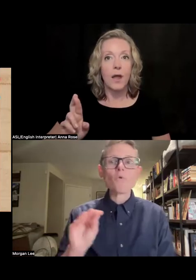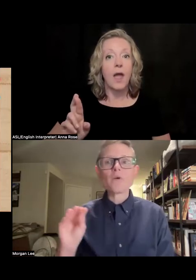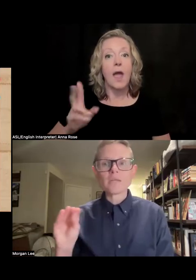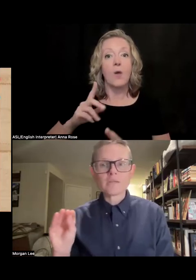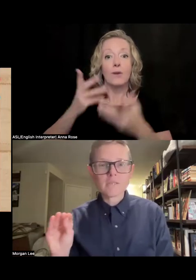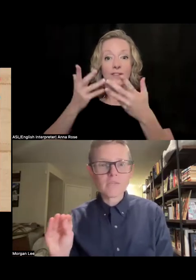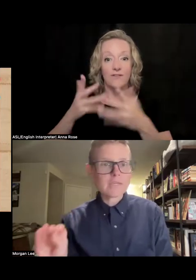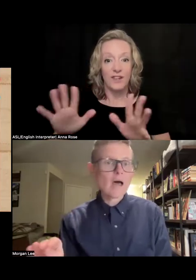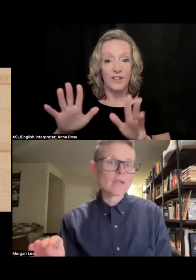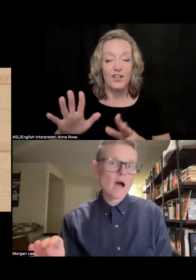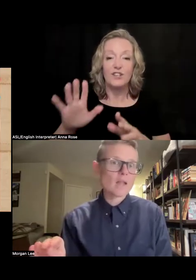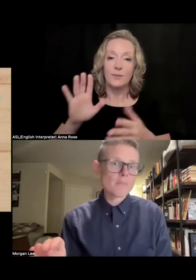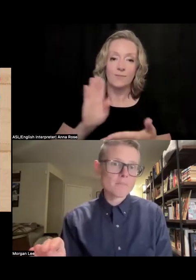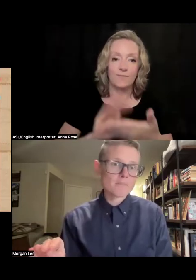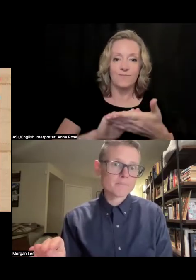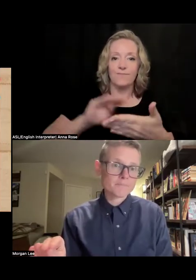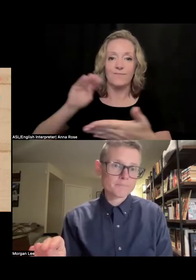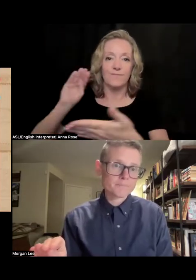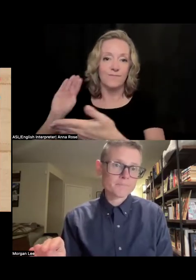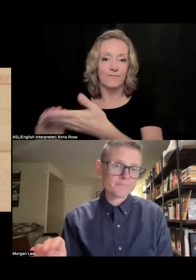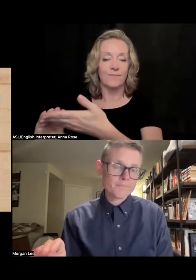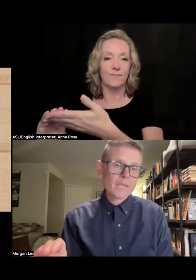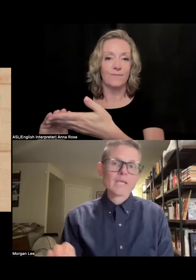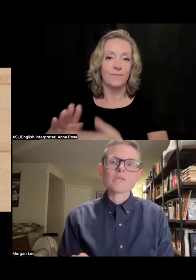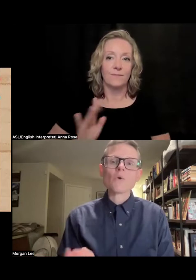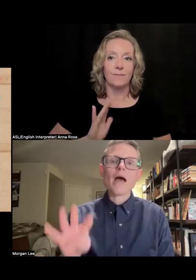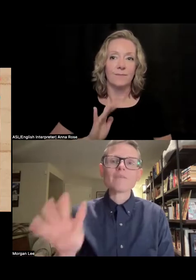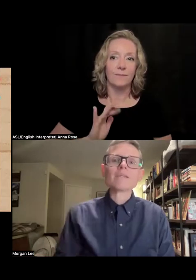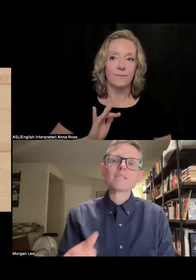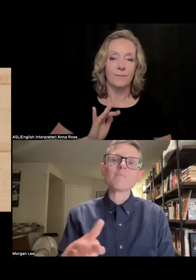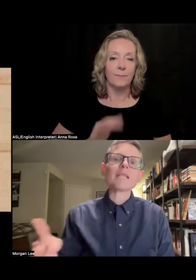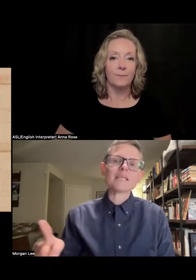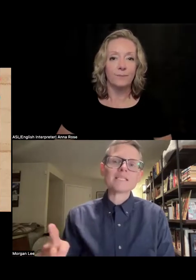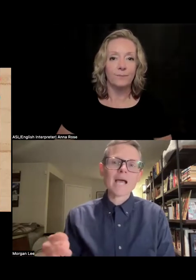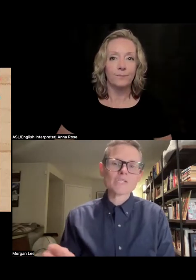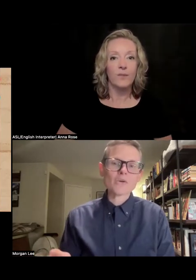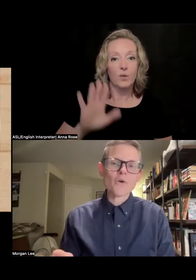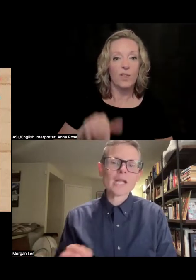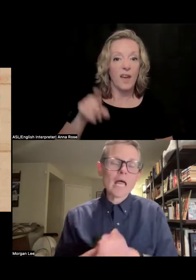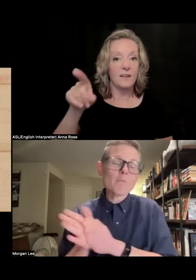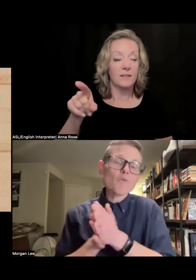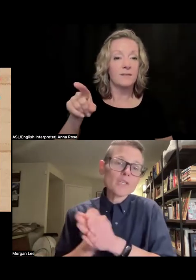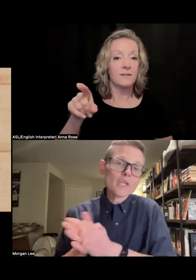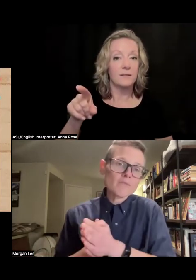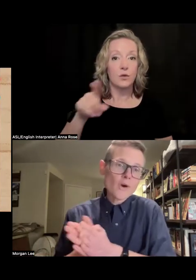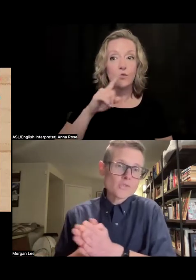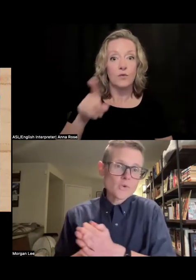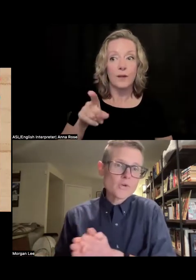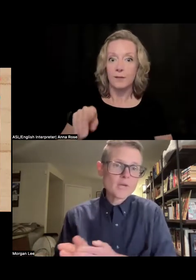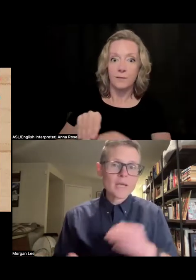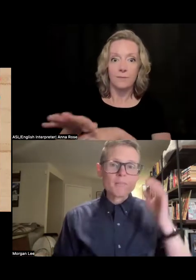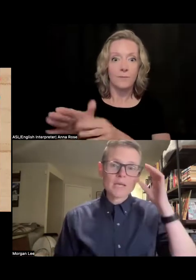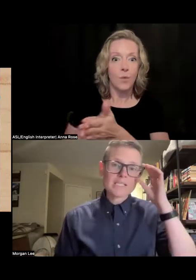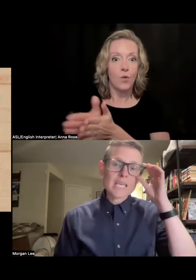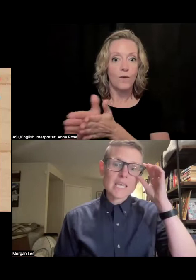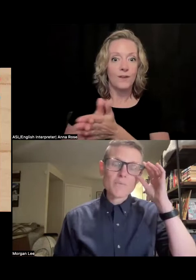to move it to the done column. So having something like this actually created a lot of motivation for our